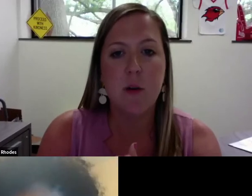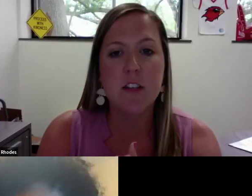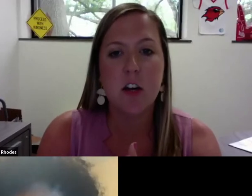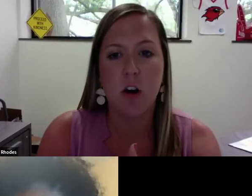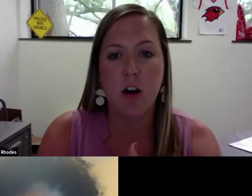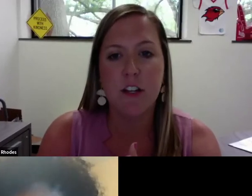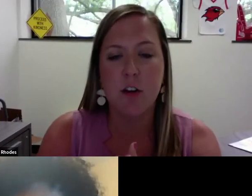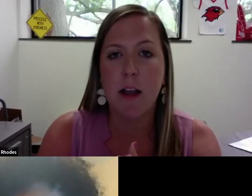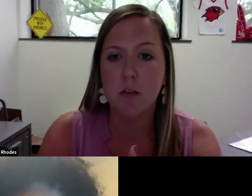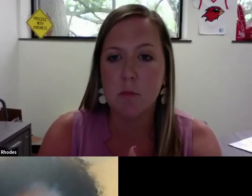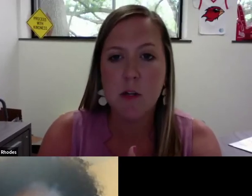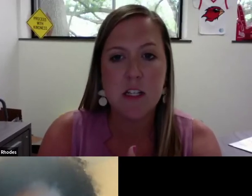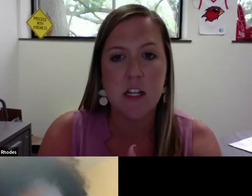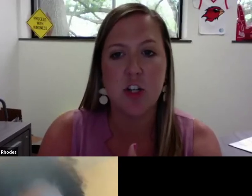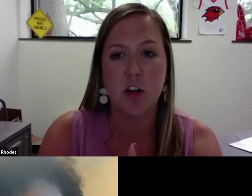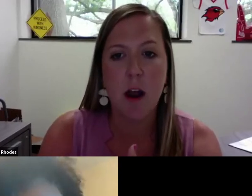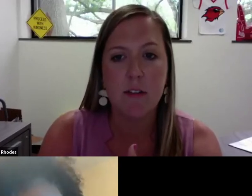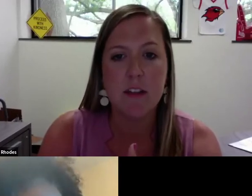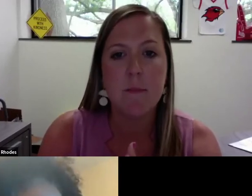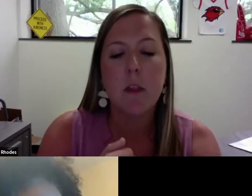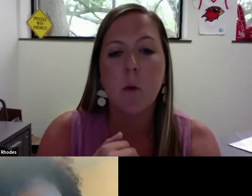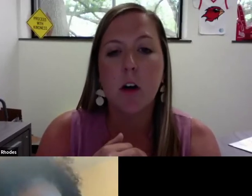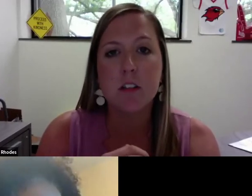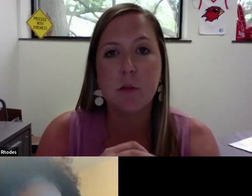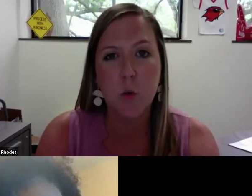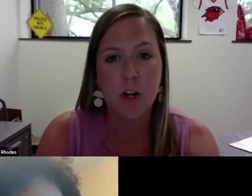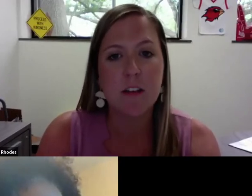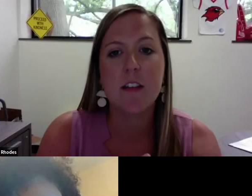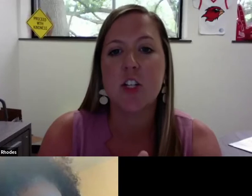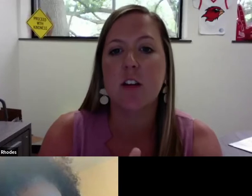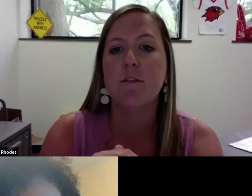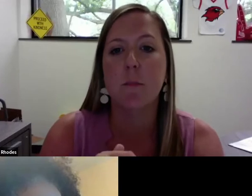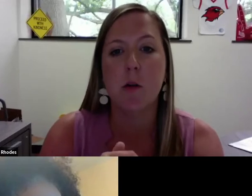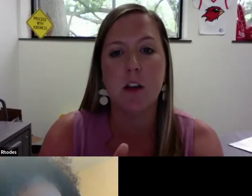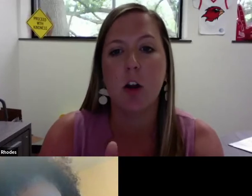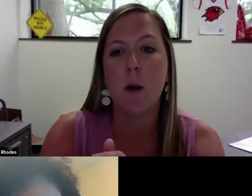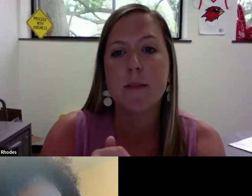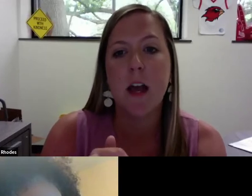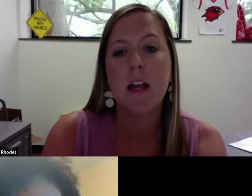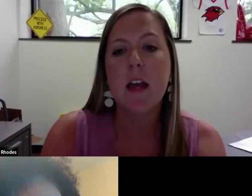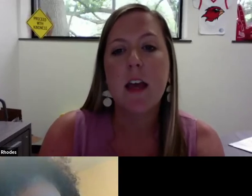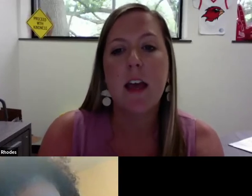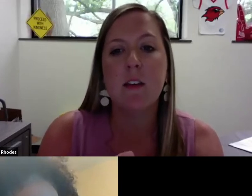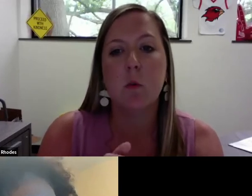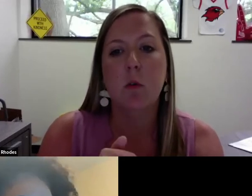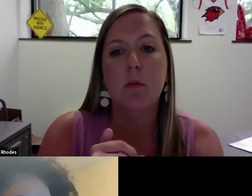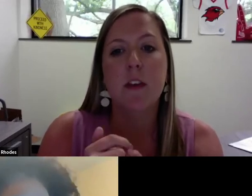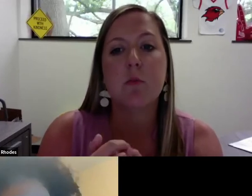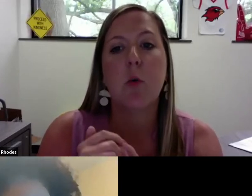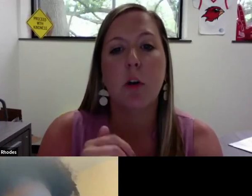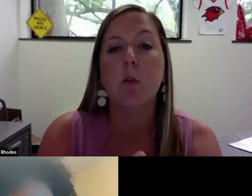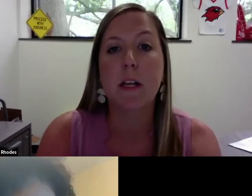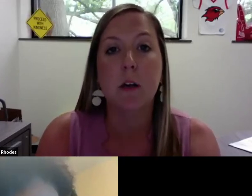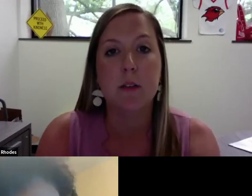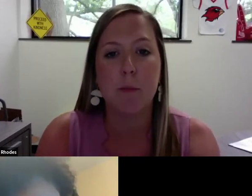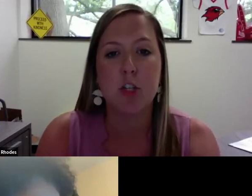video is turned off and your mics are muted to ensure your privacy. We're also recording this session for posting on our website, and